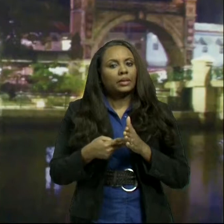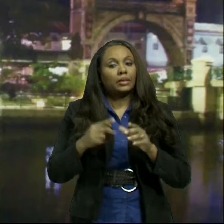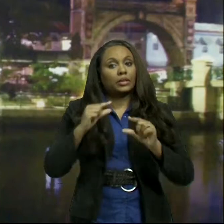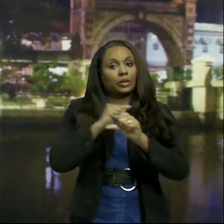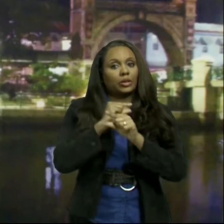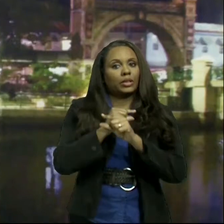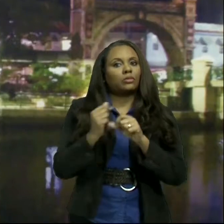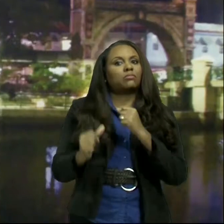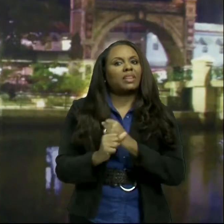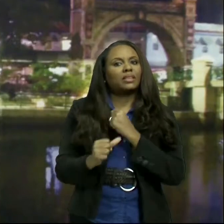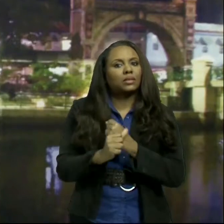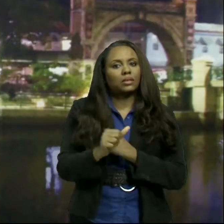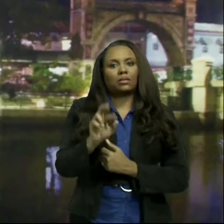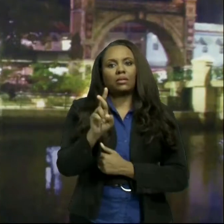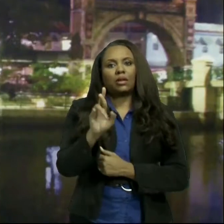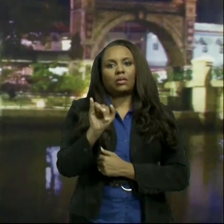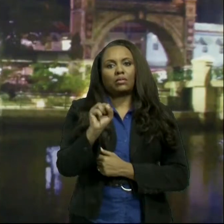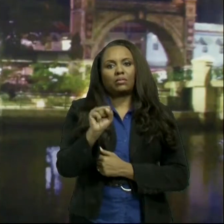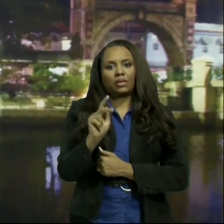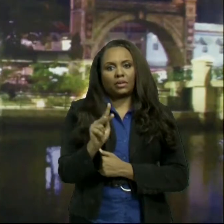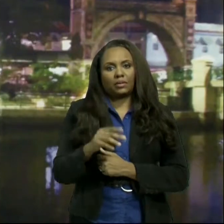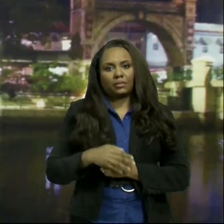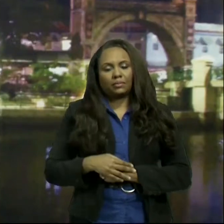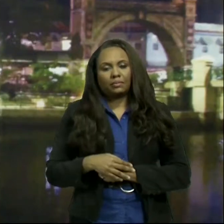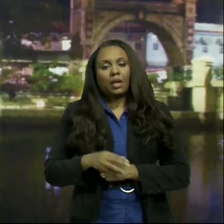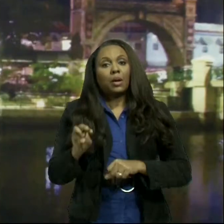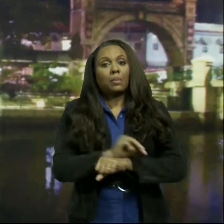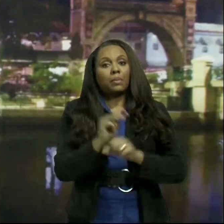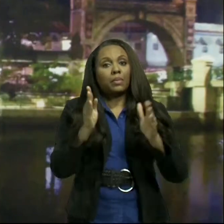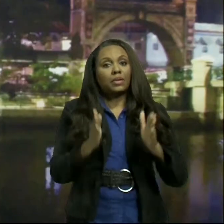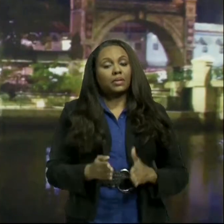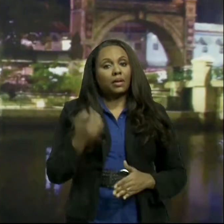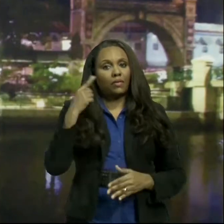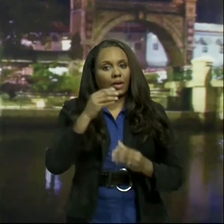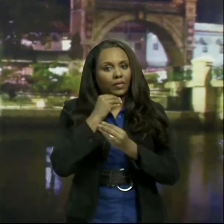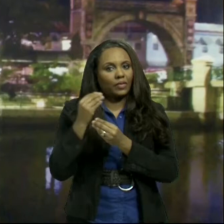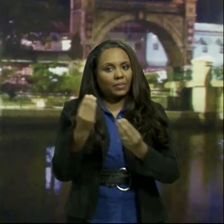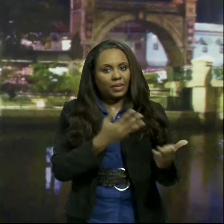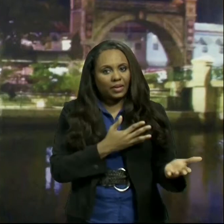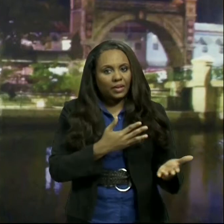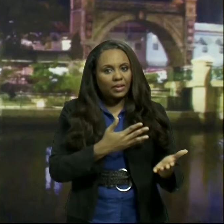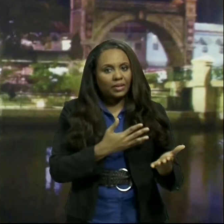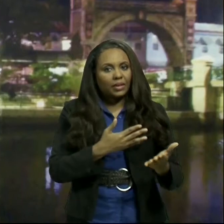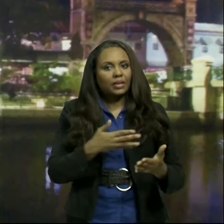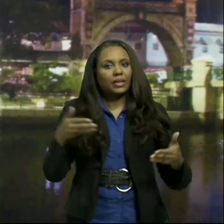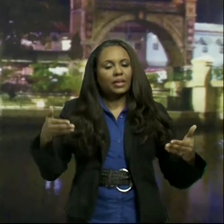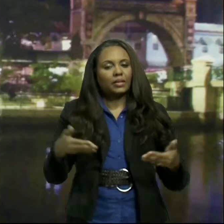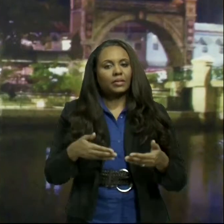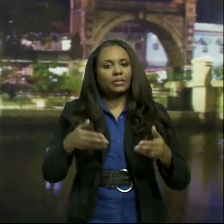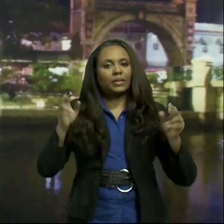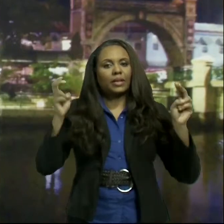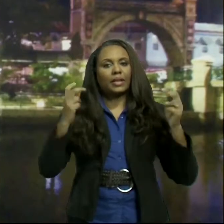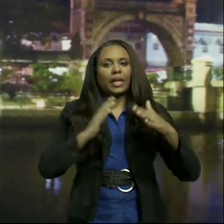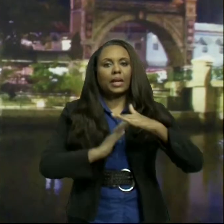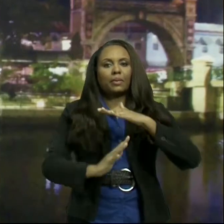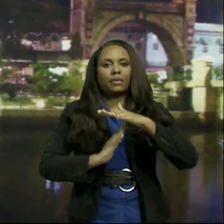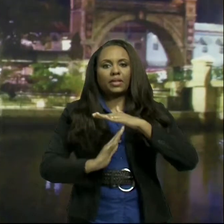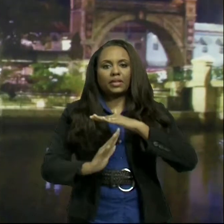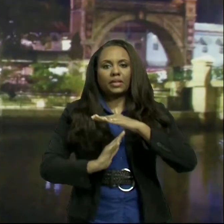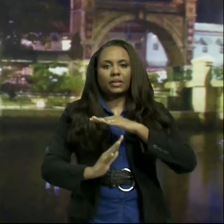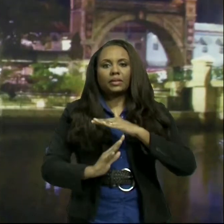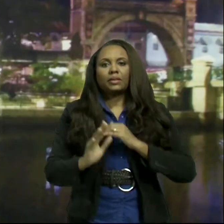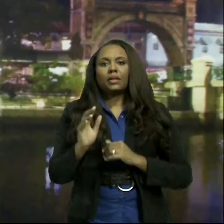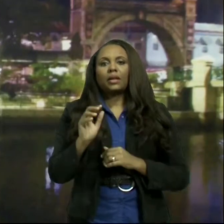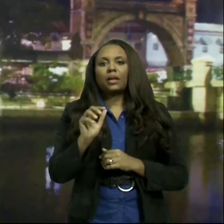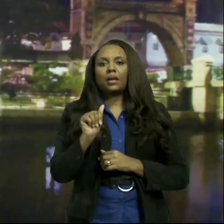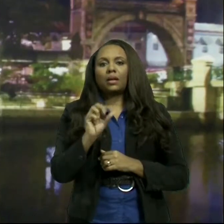This from Minister of Information, Senator Lucille Moore, as she introduced the Immigration Amendment Bill 2019 to